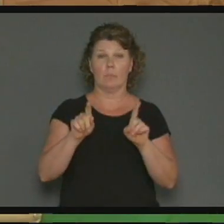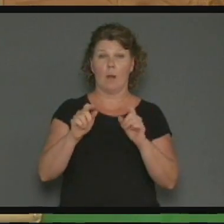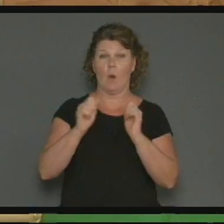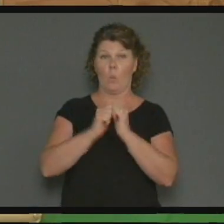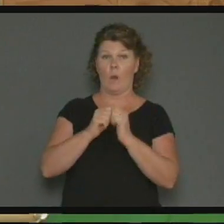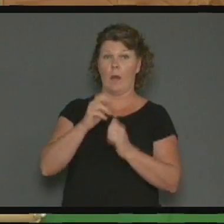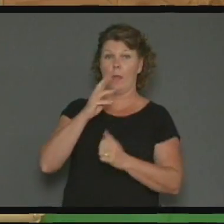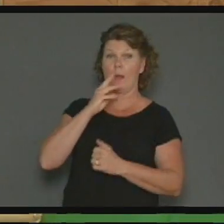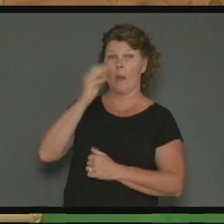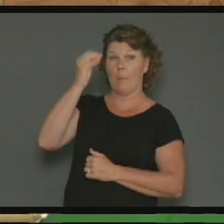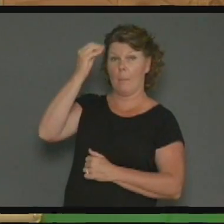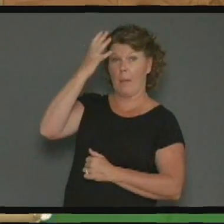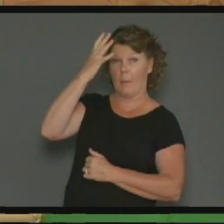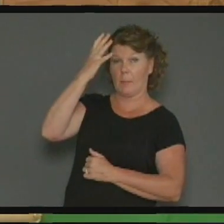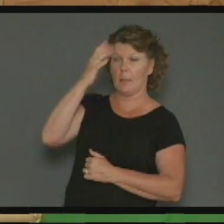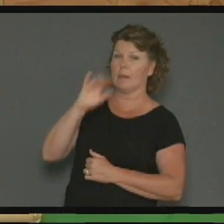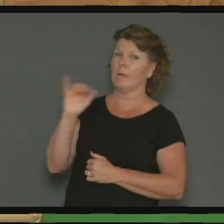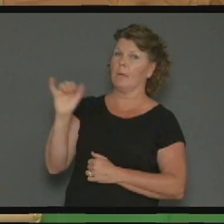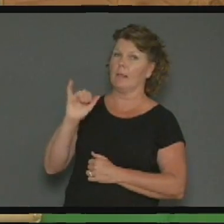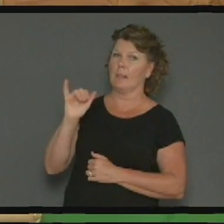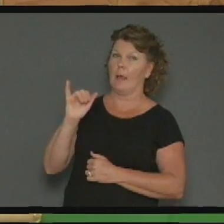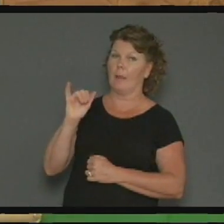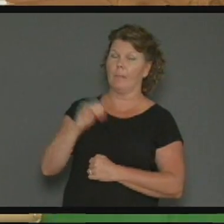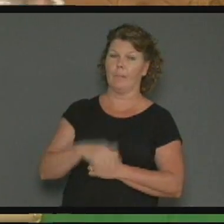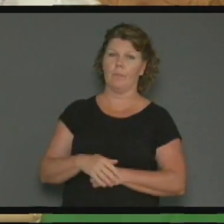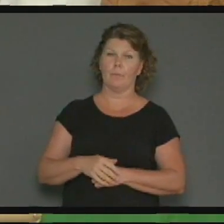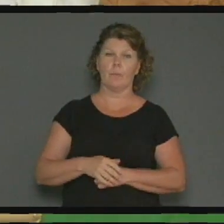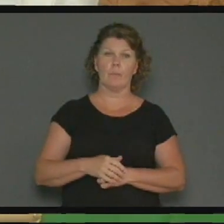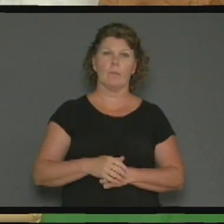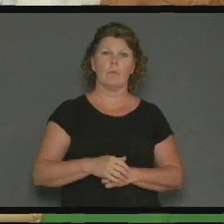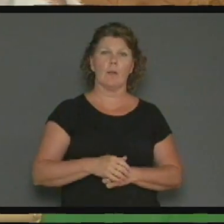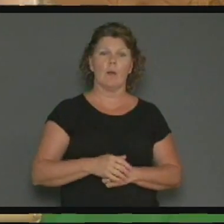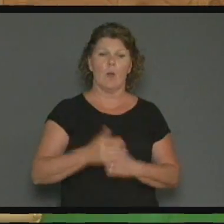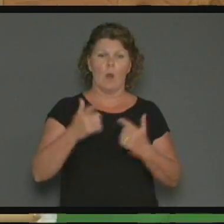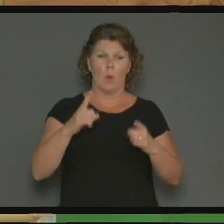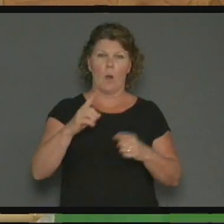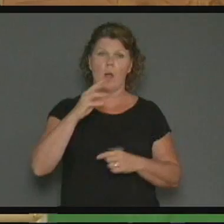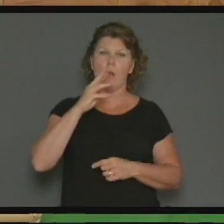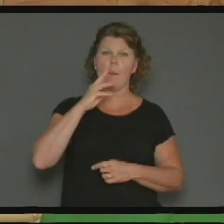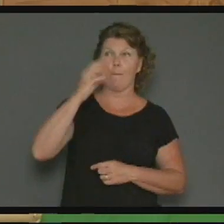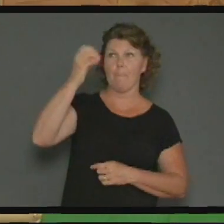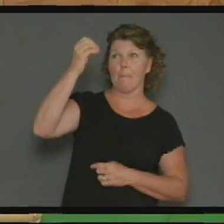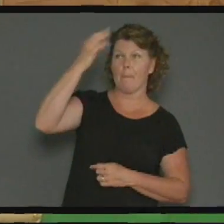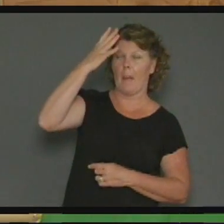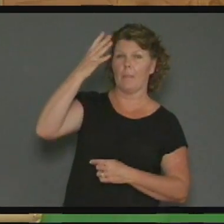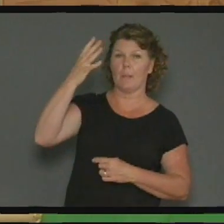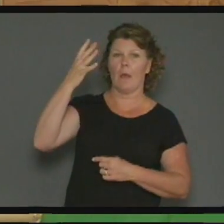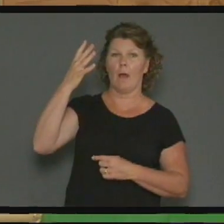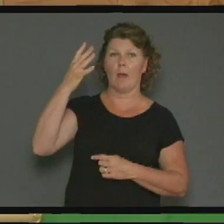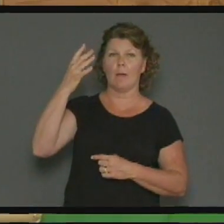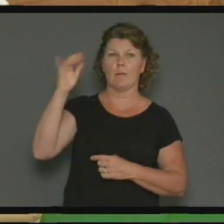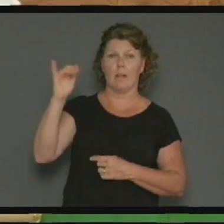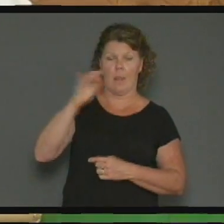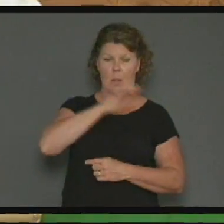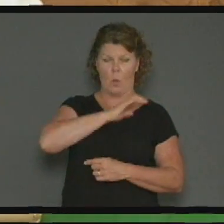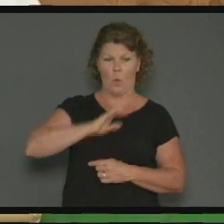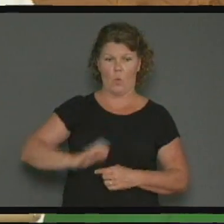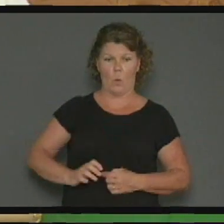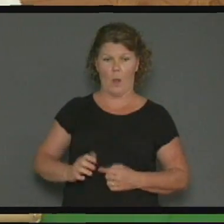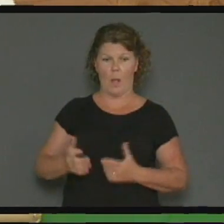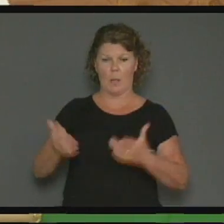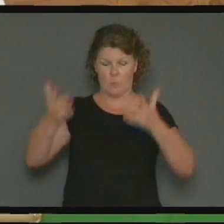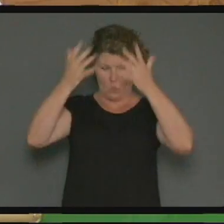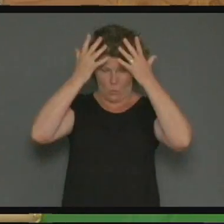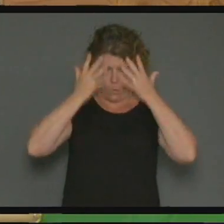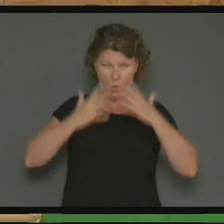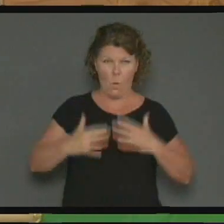more than just walking in Jesus' shoes. It's an entire putting on of Christ. As Paul puts